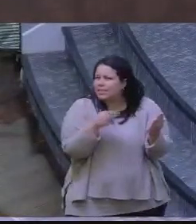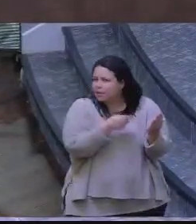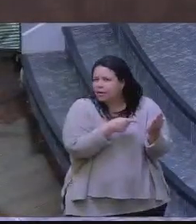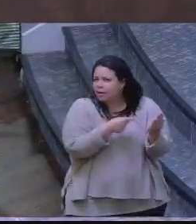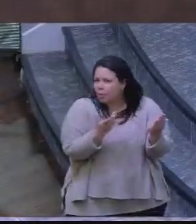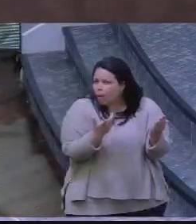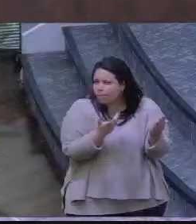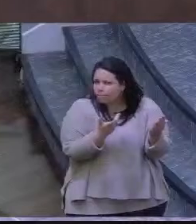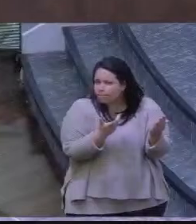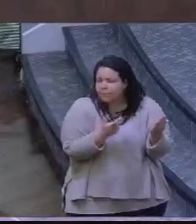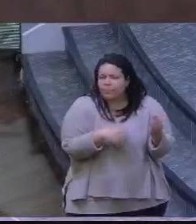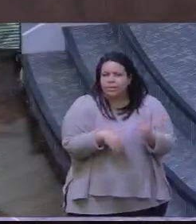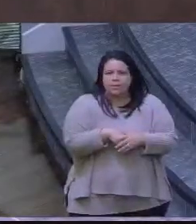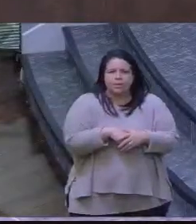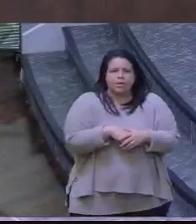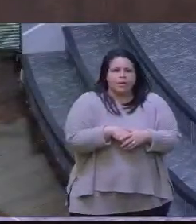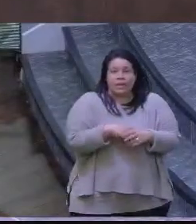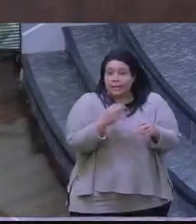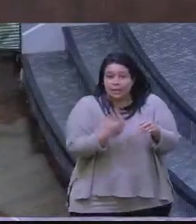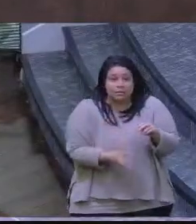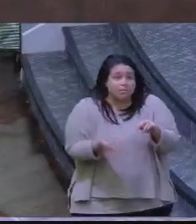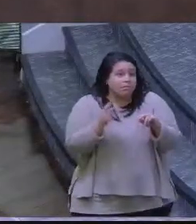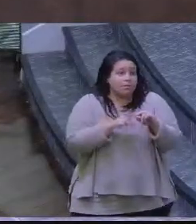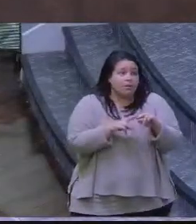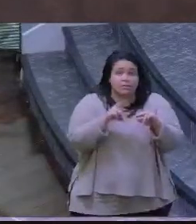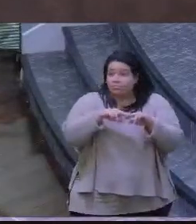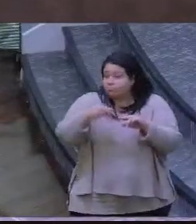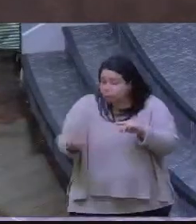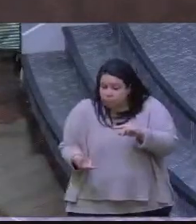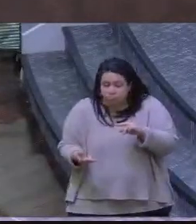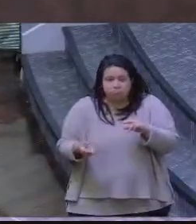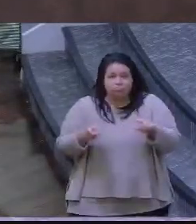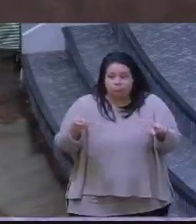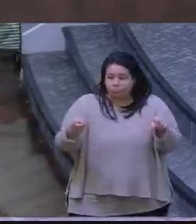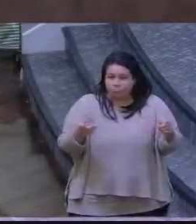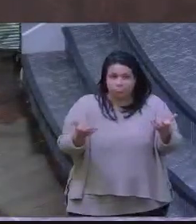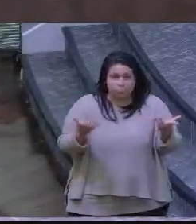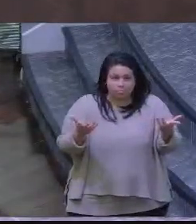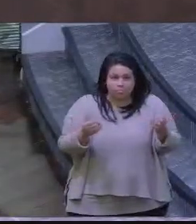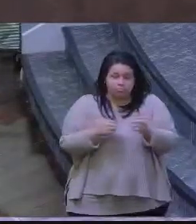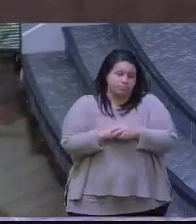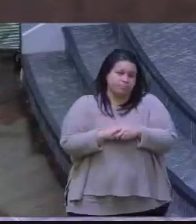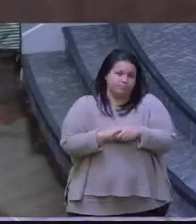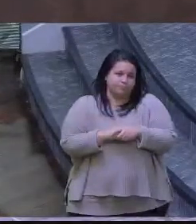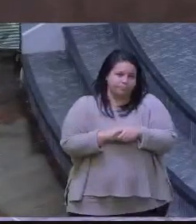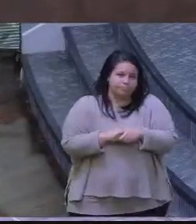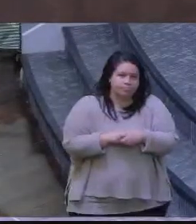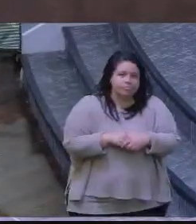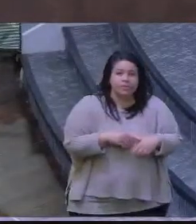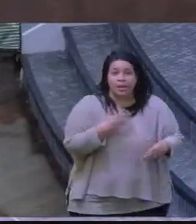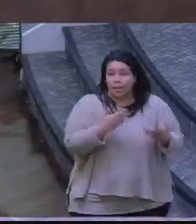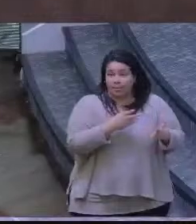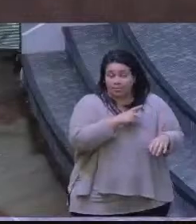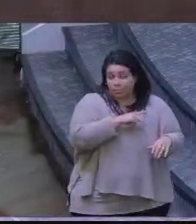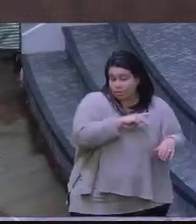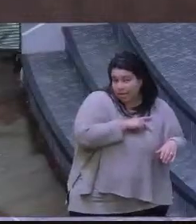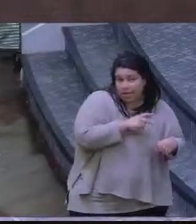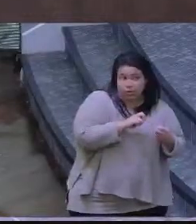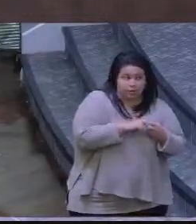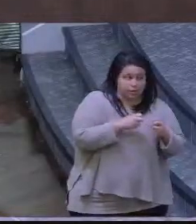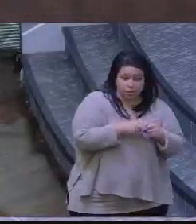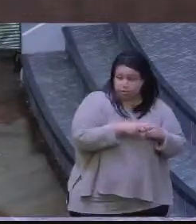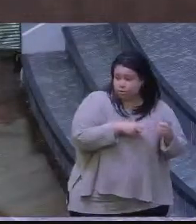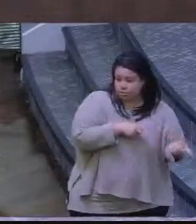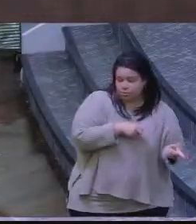and what do we need more of and what do we need less of. And if this is something that is like a personnel issue, or if it's